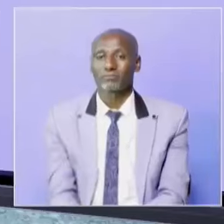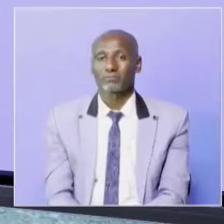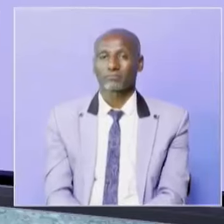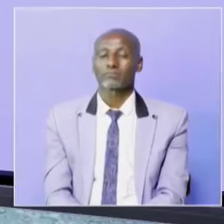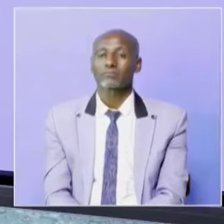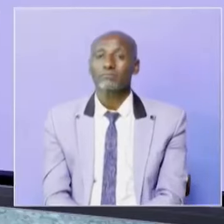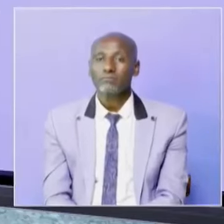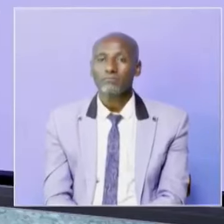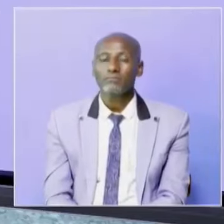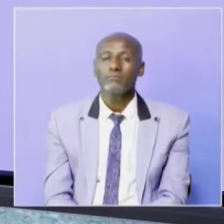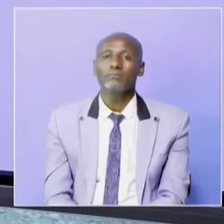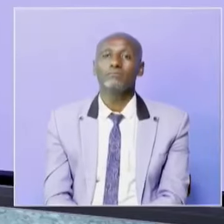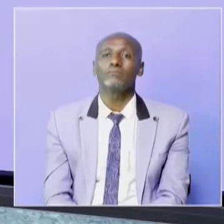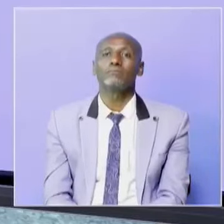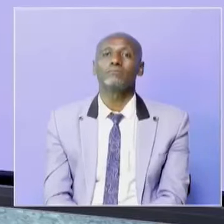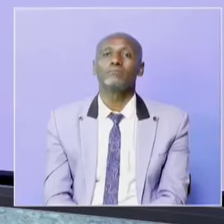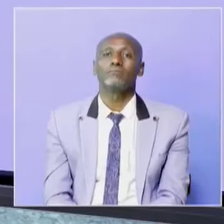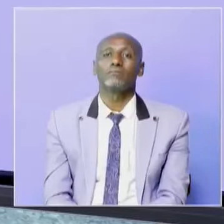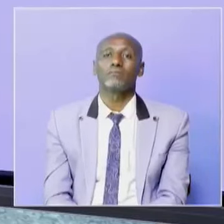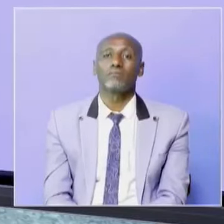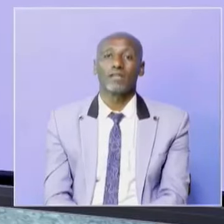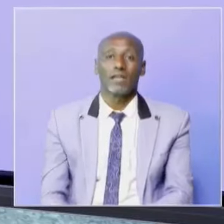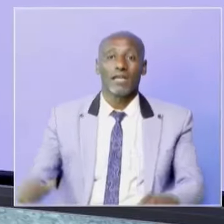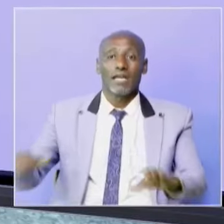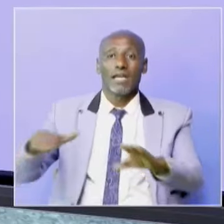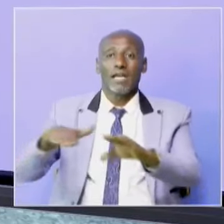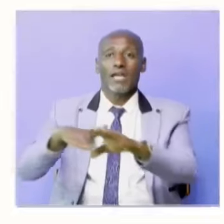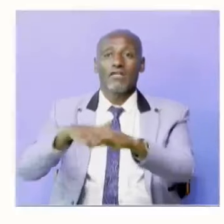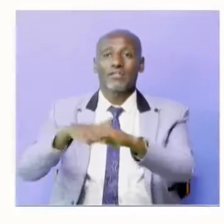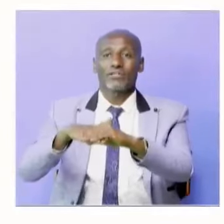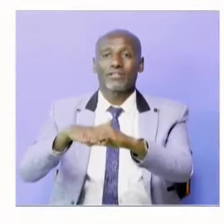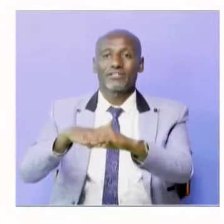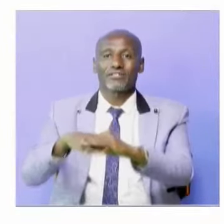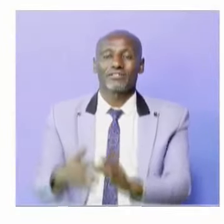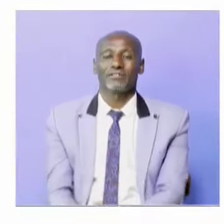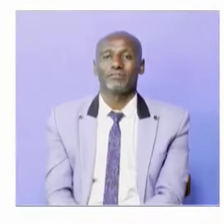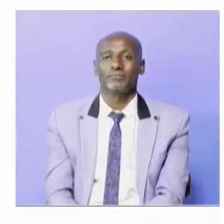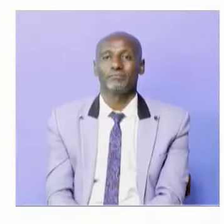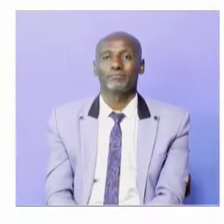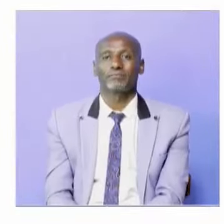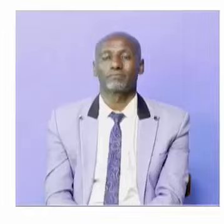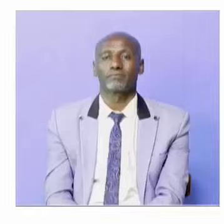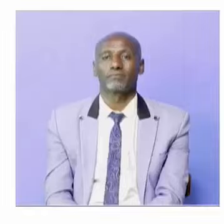see you. Come on. So let's go to about introductions.